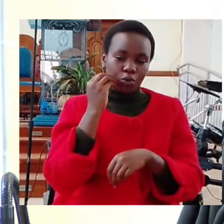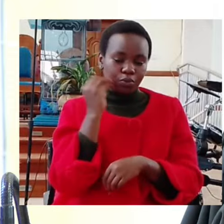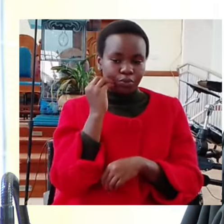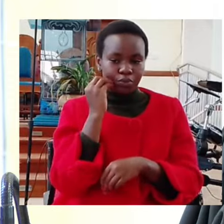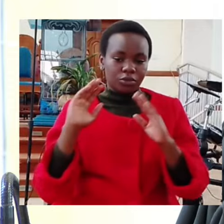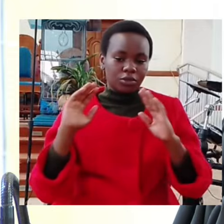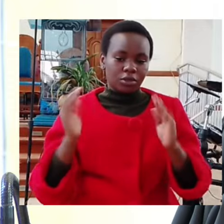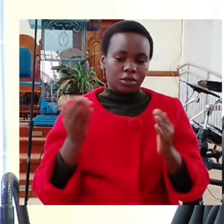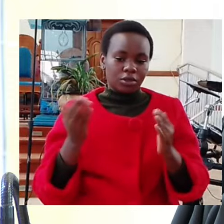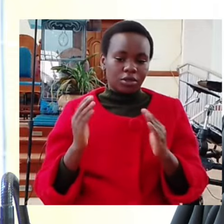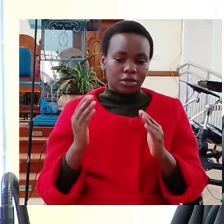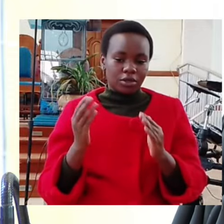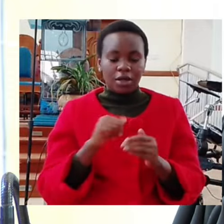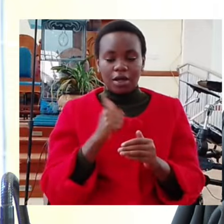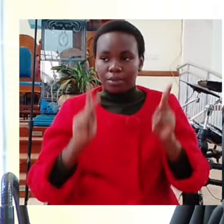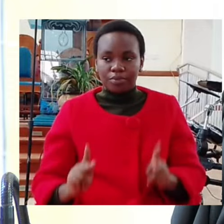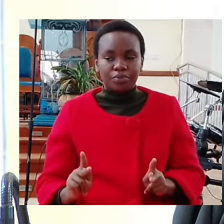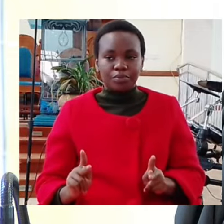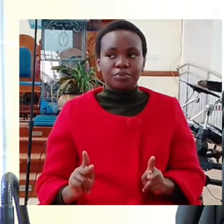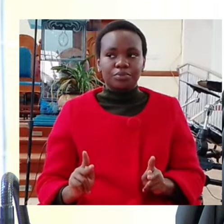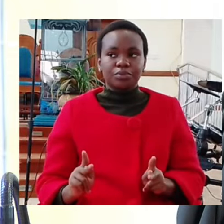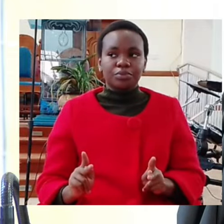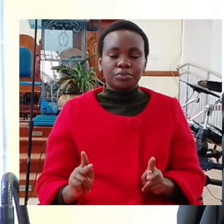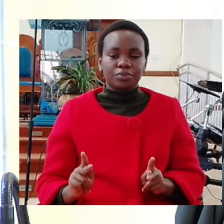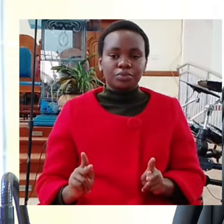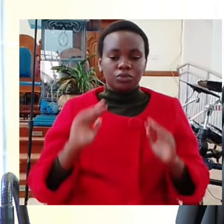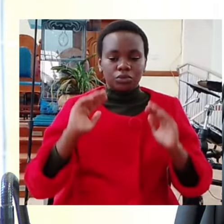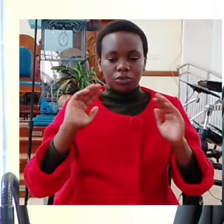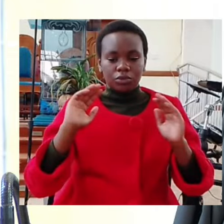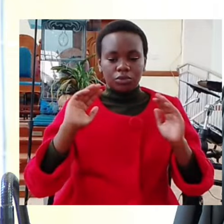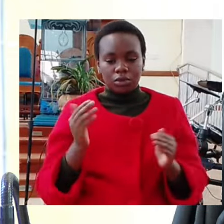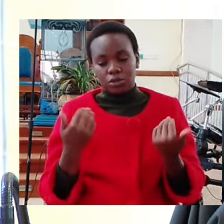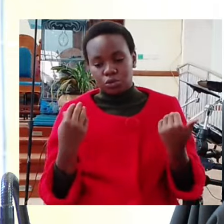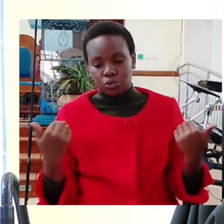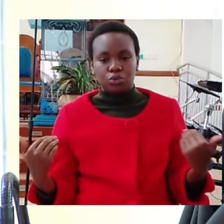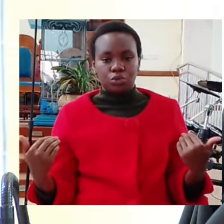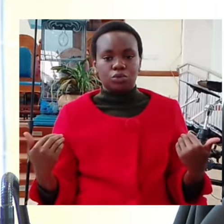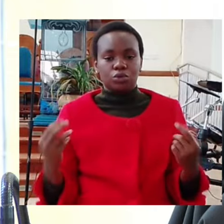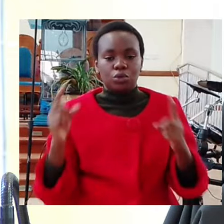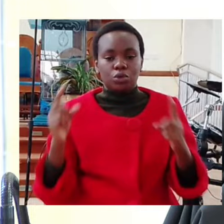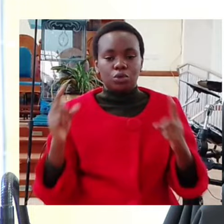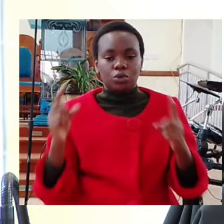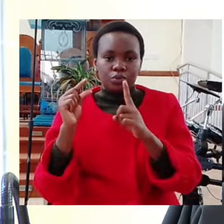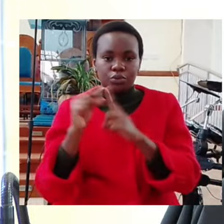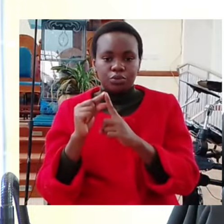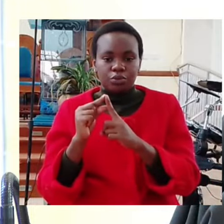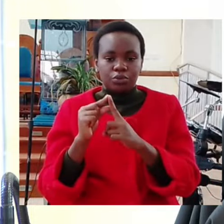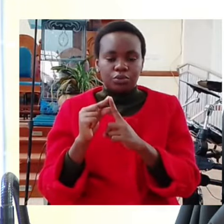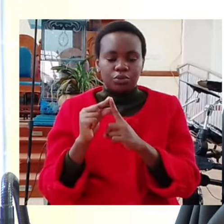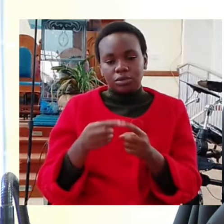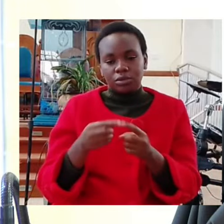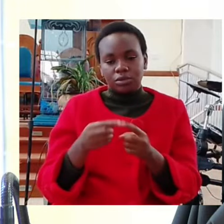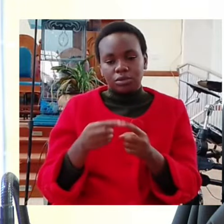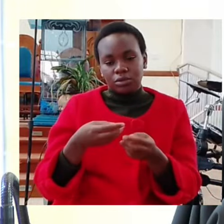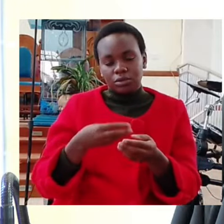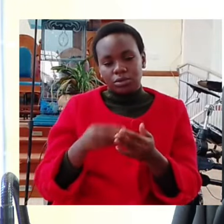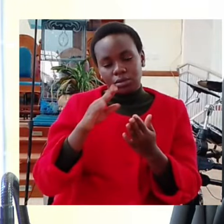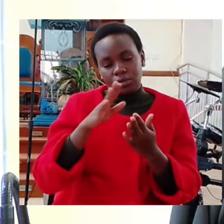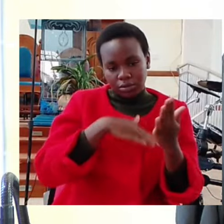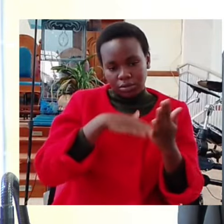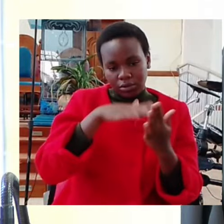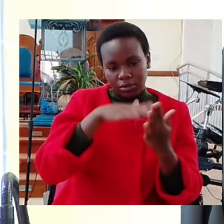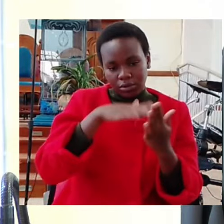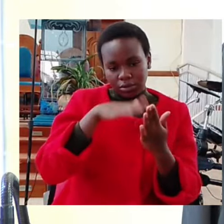another. Encourage your children with your words. Meka kigeranio. Pika kumori arare na abashiga